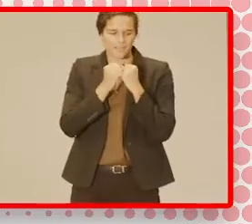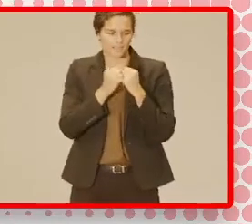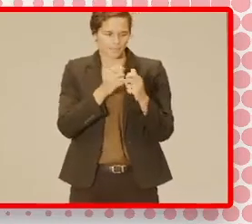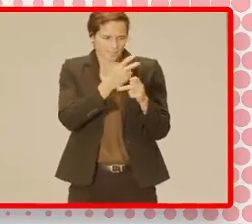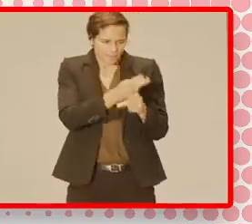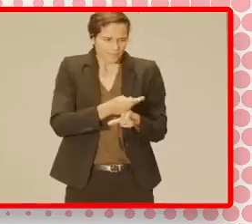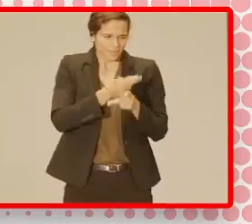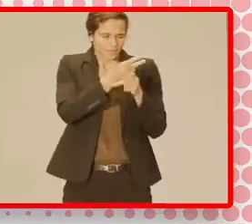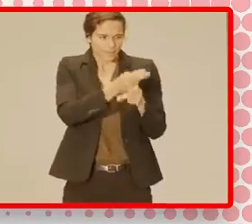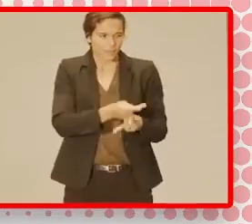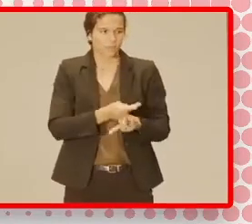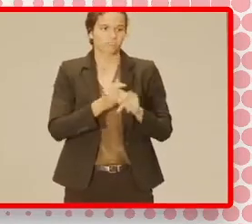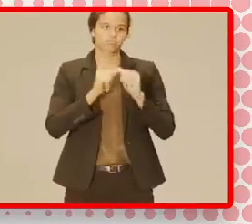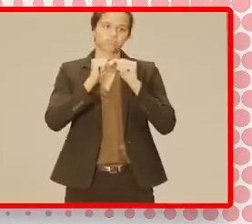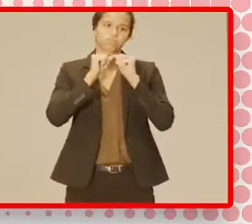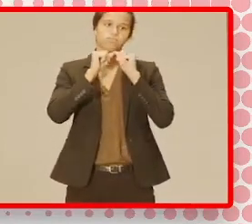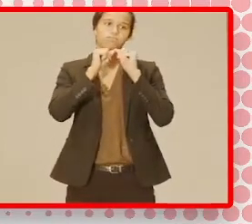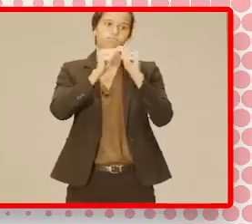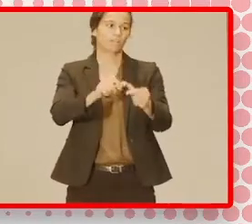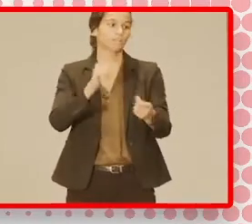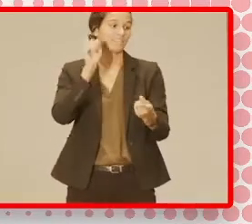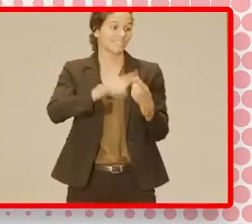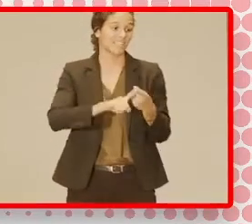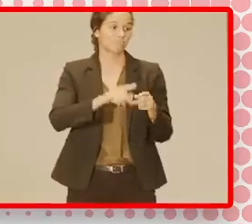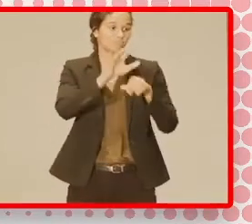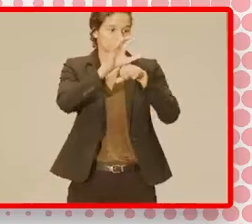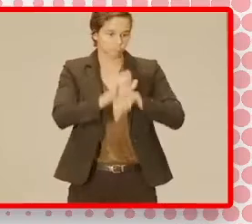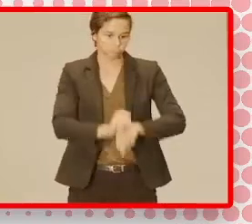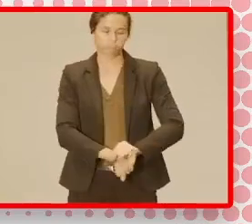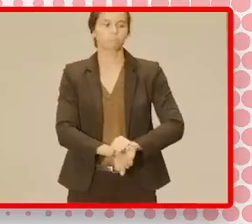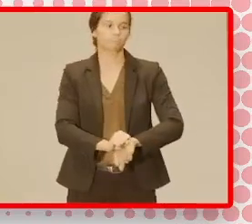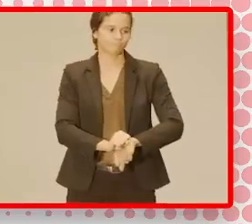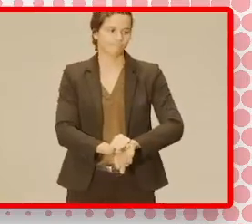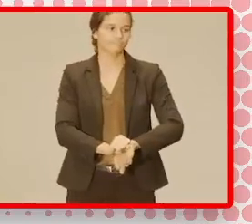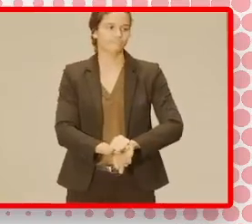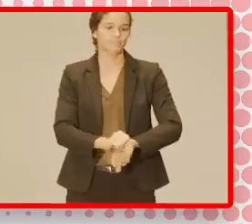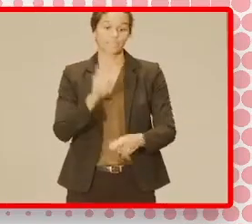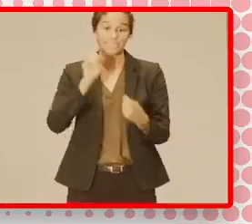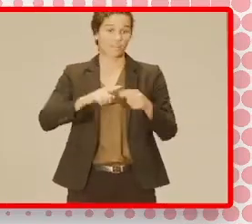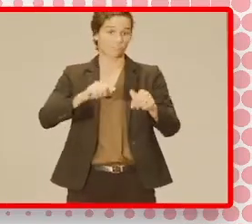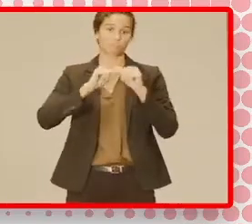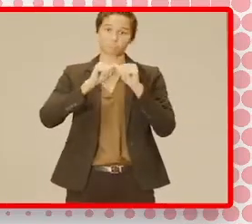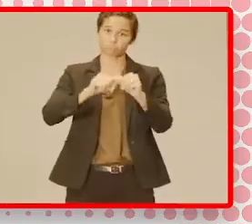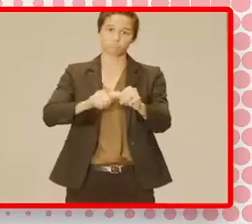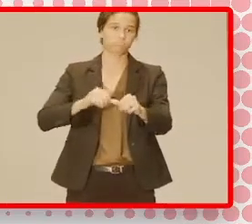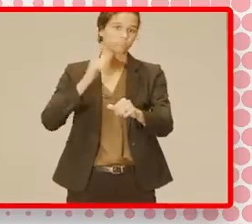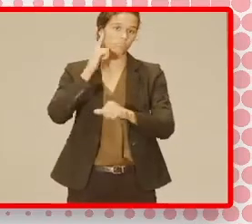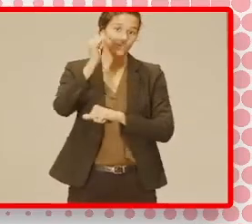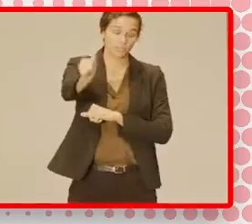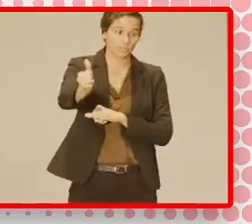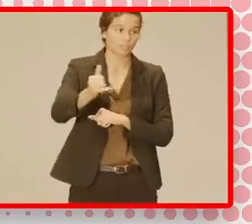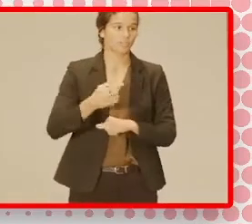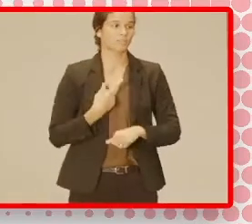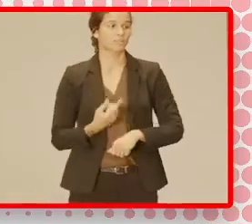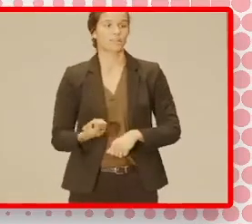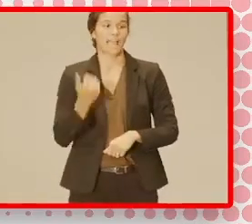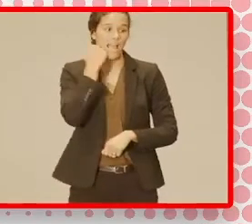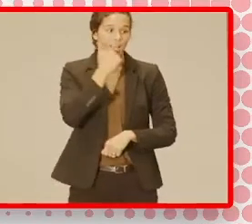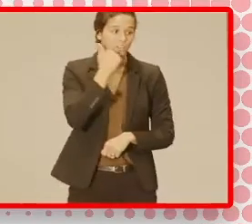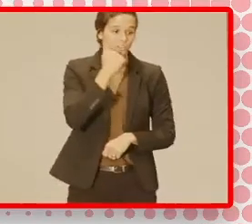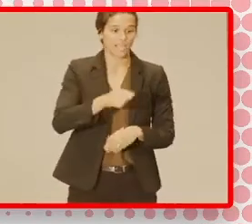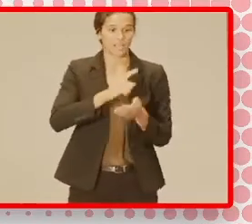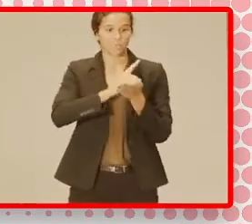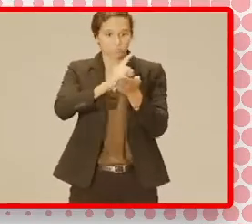habit. You got to stick with them long enough until it becomes permanent. You got to stick with them day in and week out until